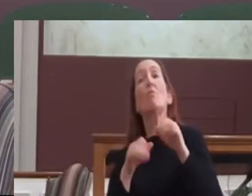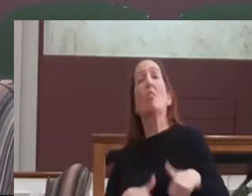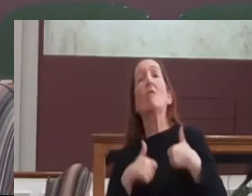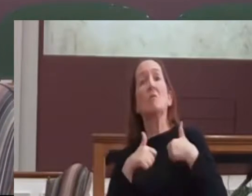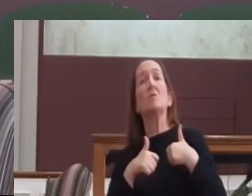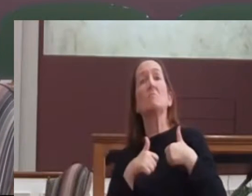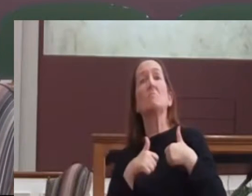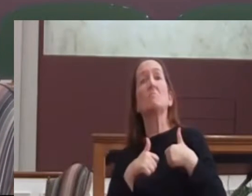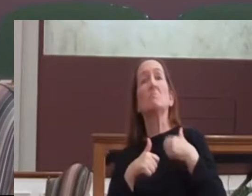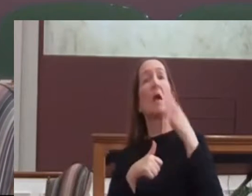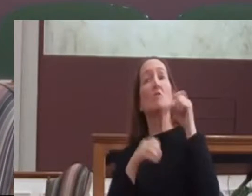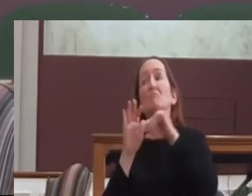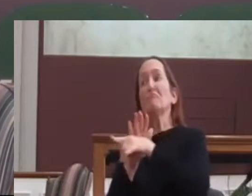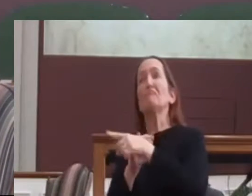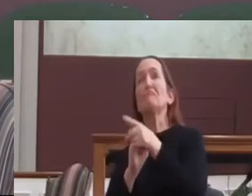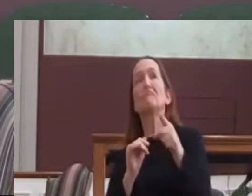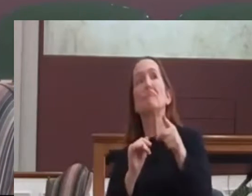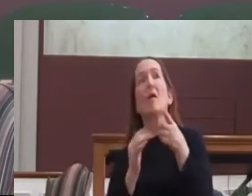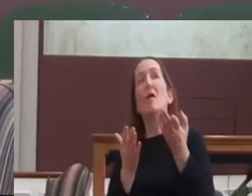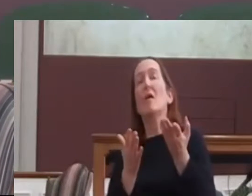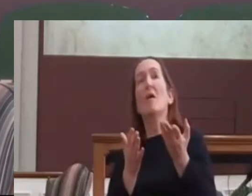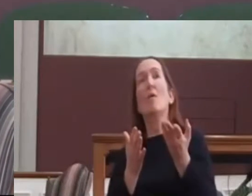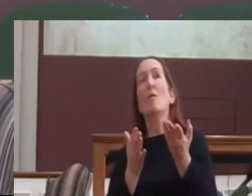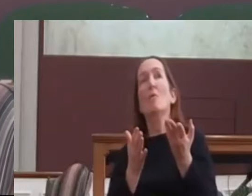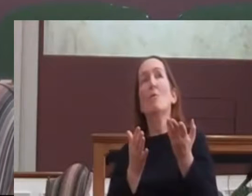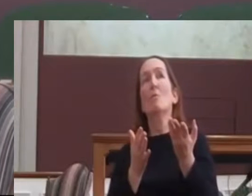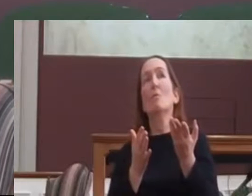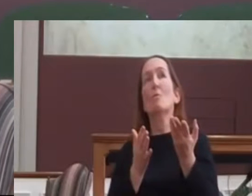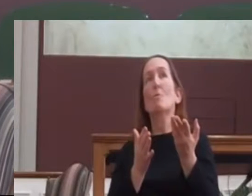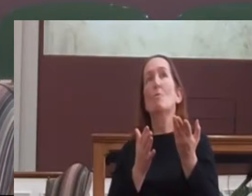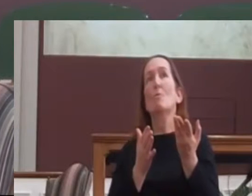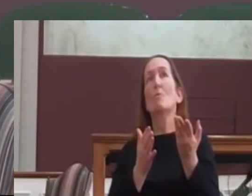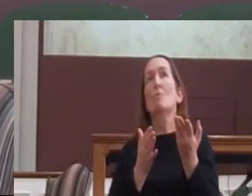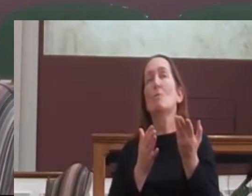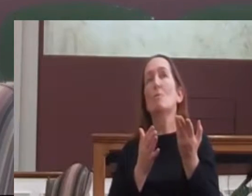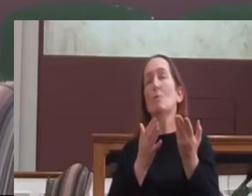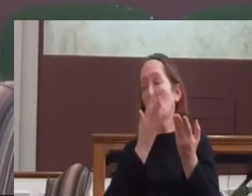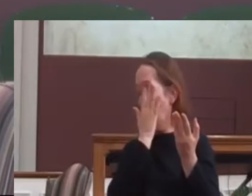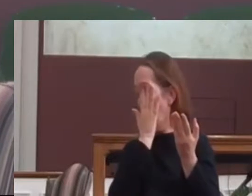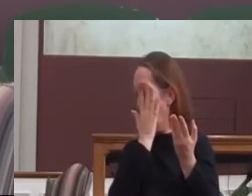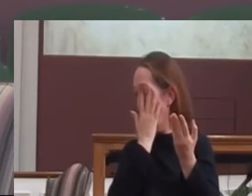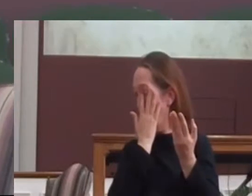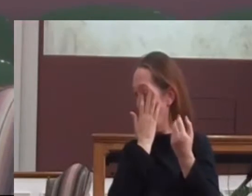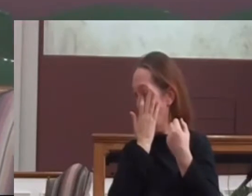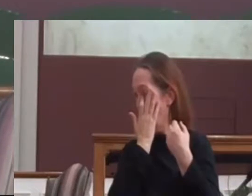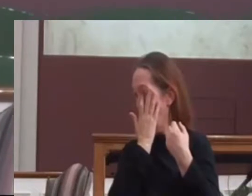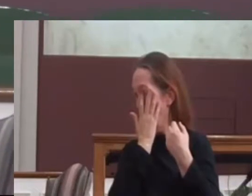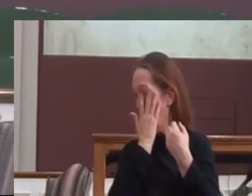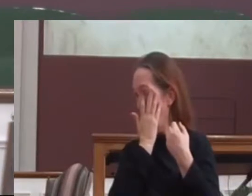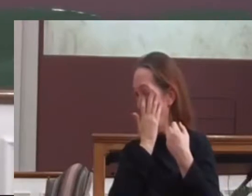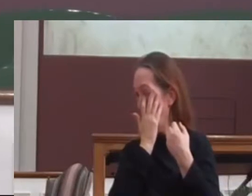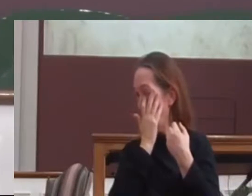home in a vegetative state is worth living, and we should just terminate you. Or